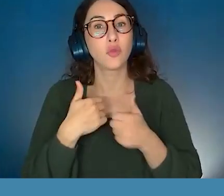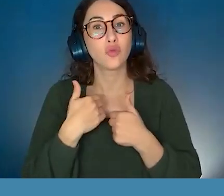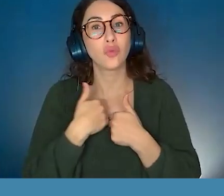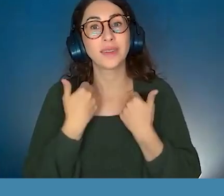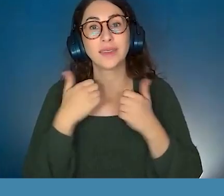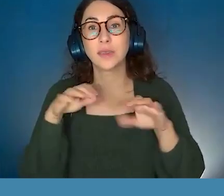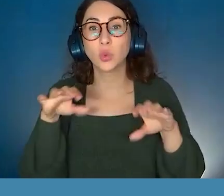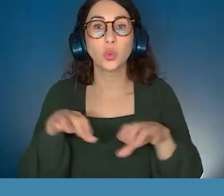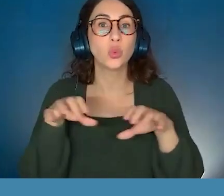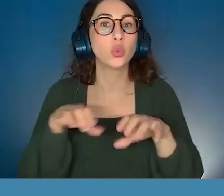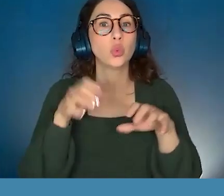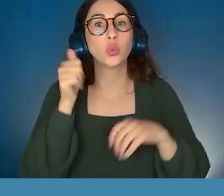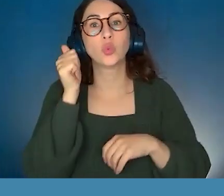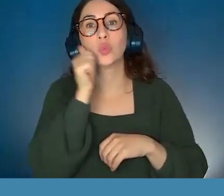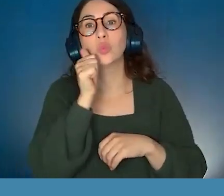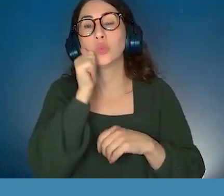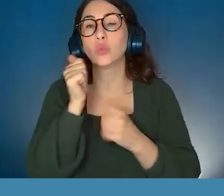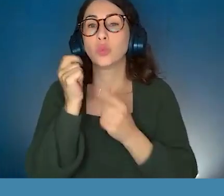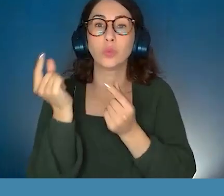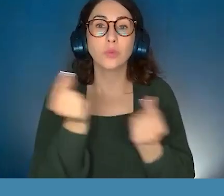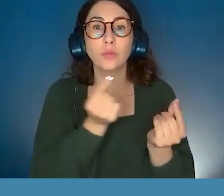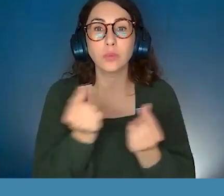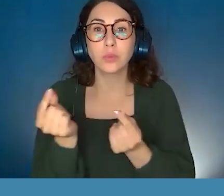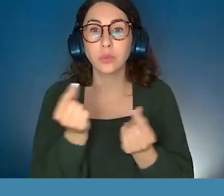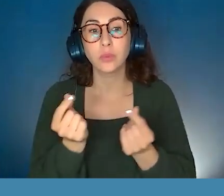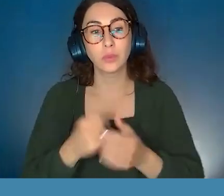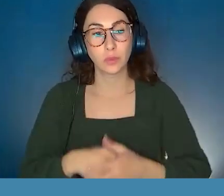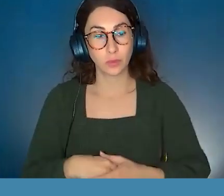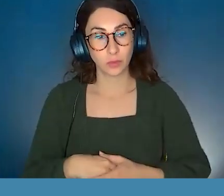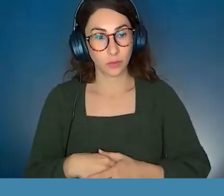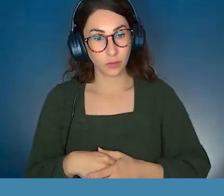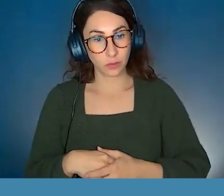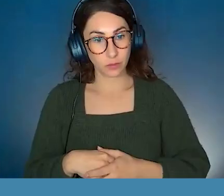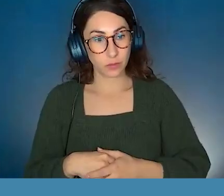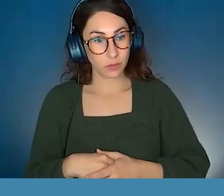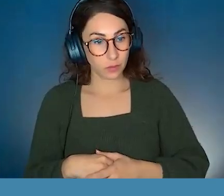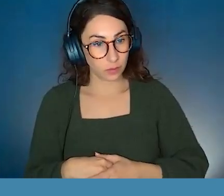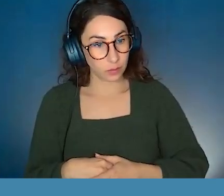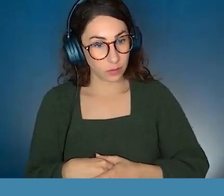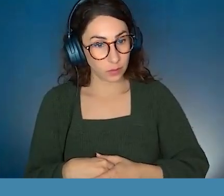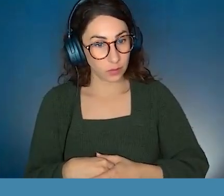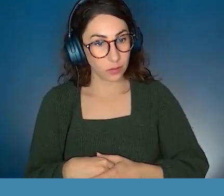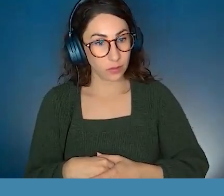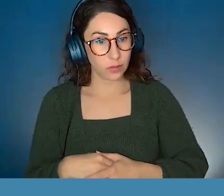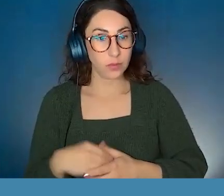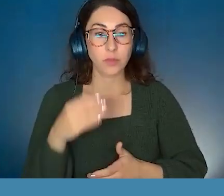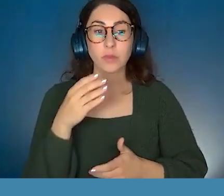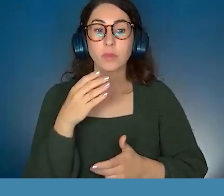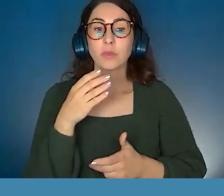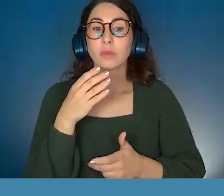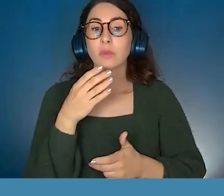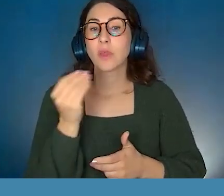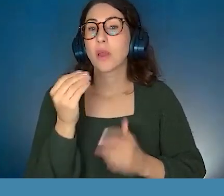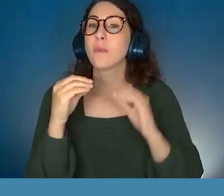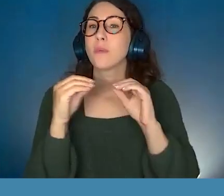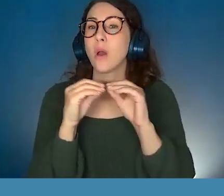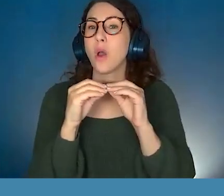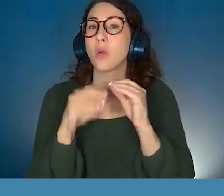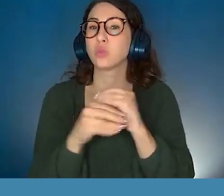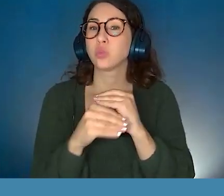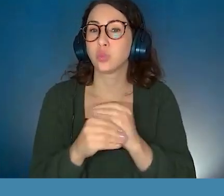and to help them with their community living support plan. And then they're going to, like we said, offer some of those overlay